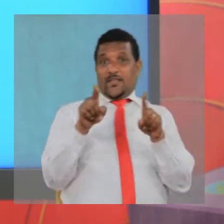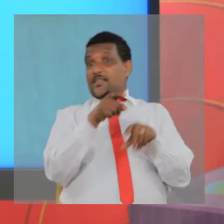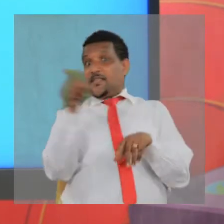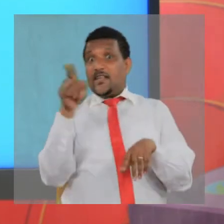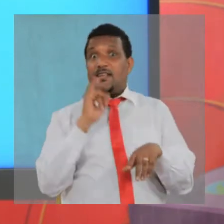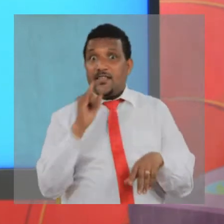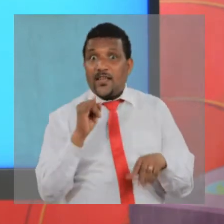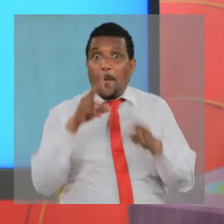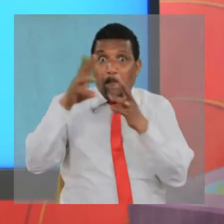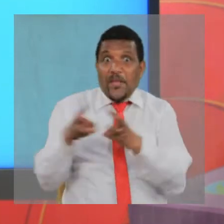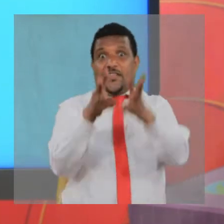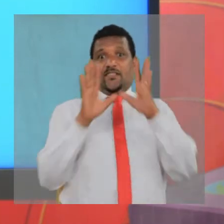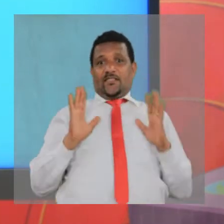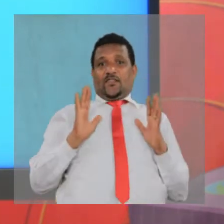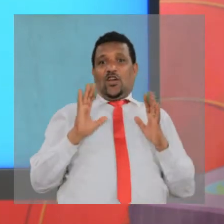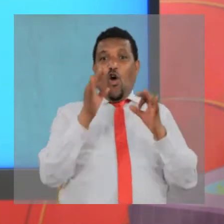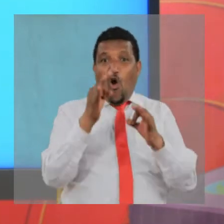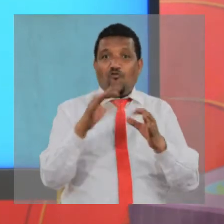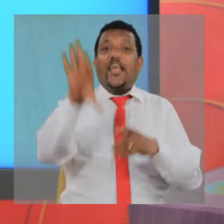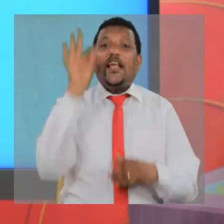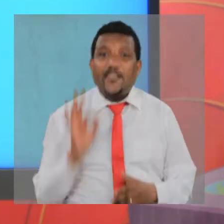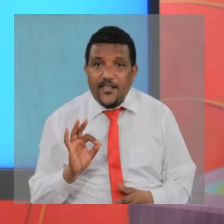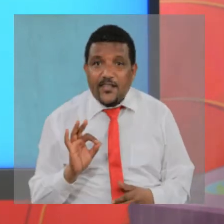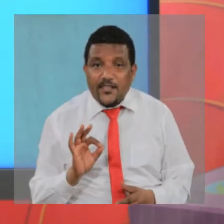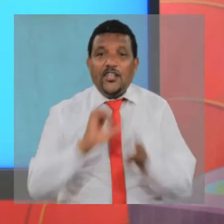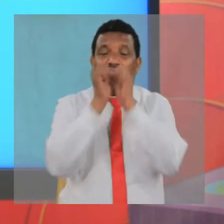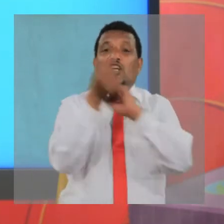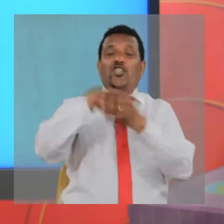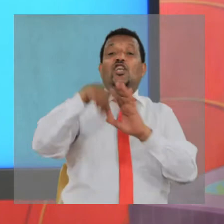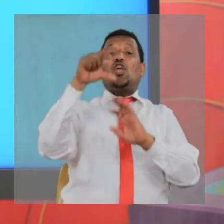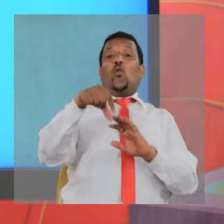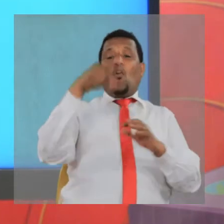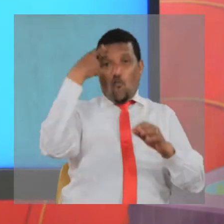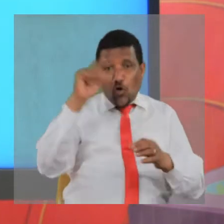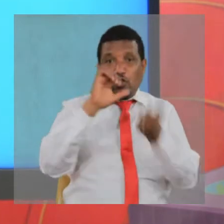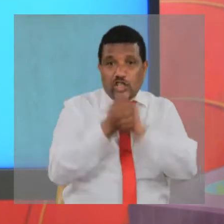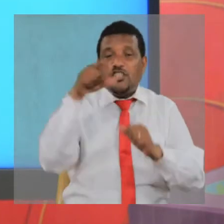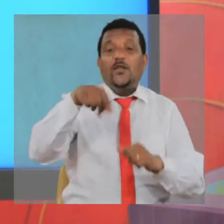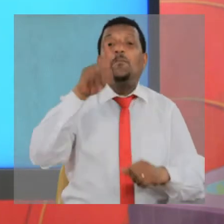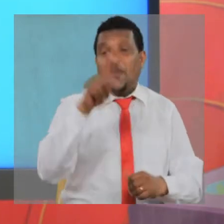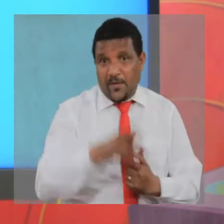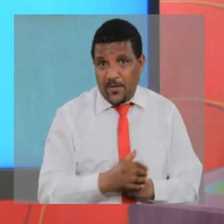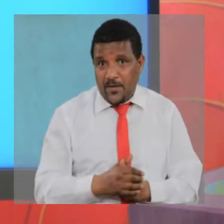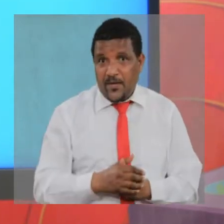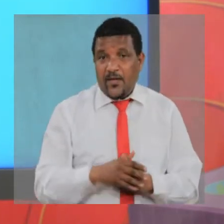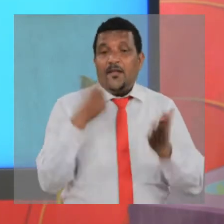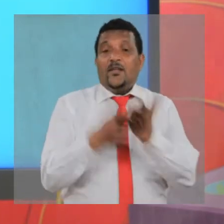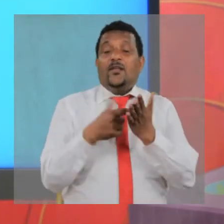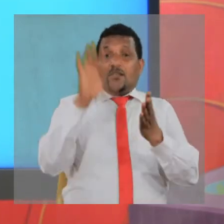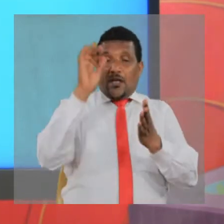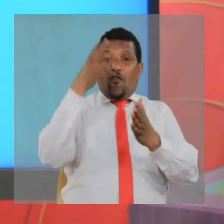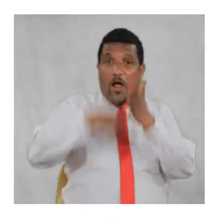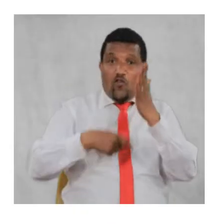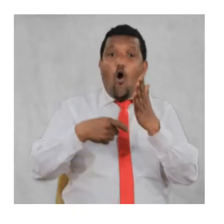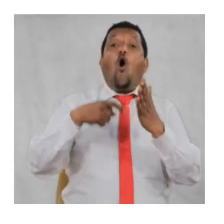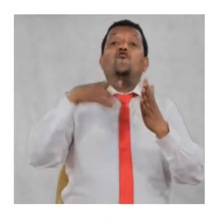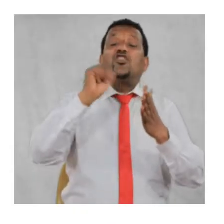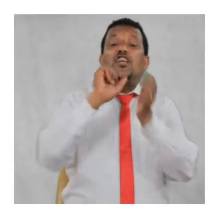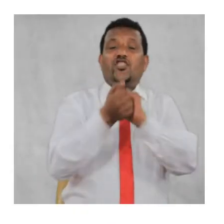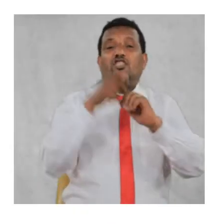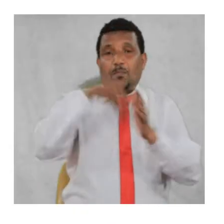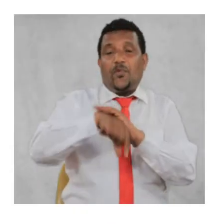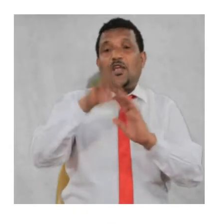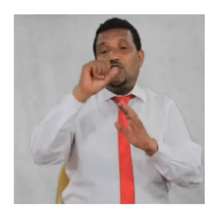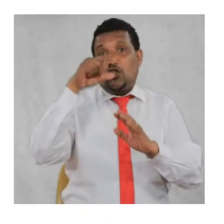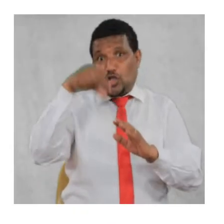a means of getting the change in Q for the change in P. In order to get the value of the change in Q for the change in P, we